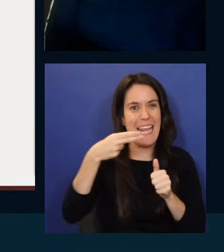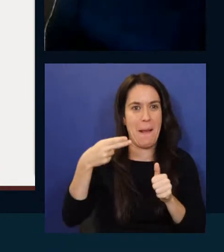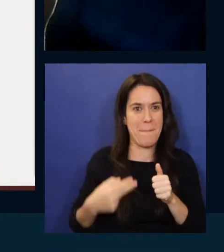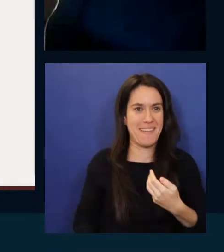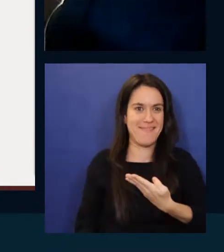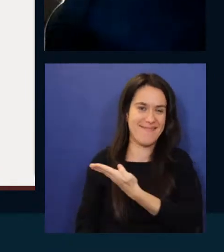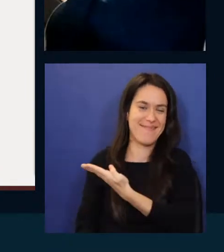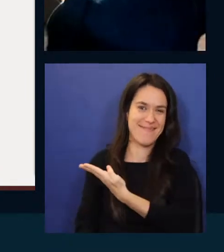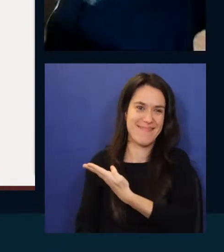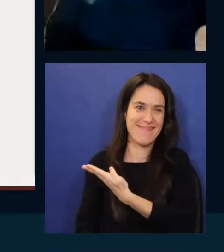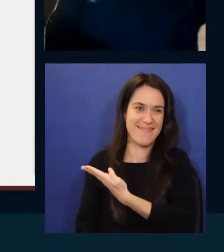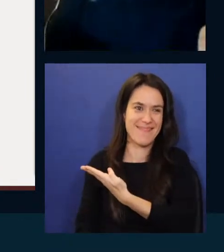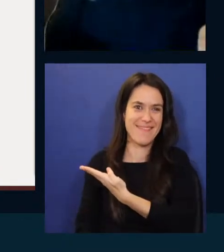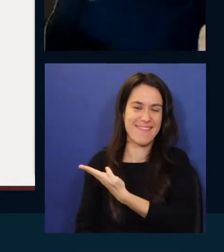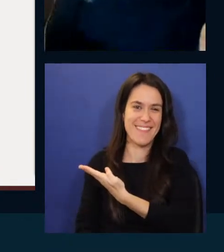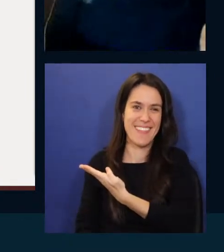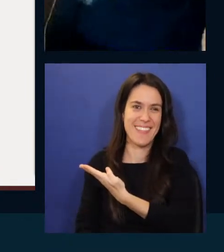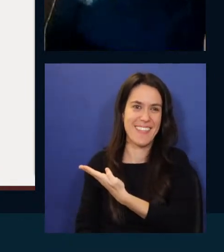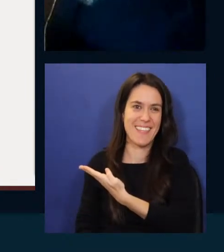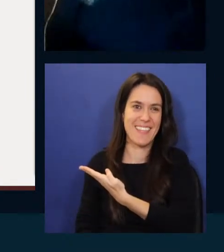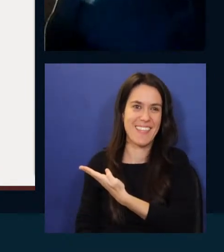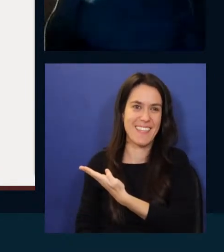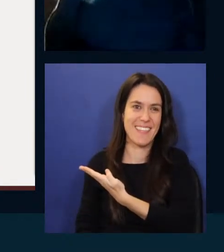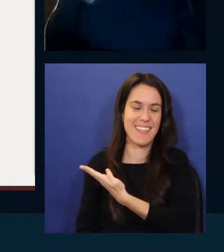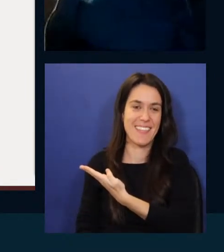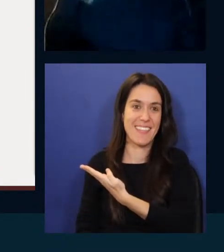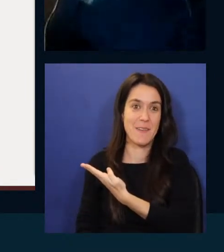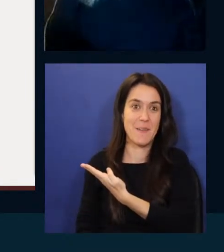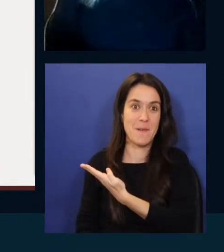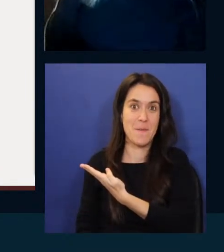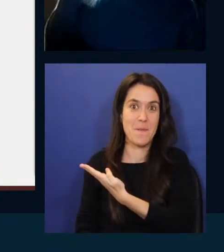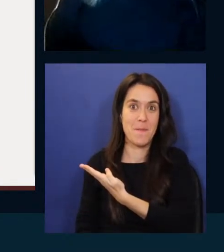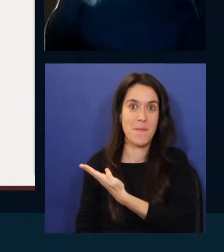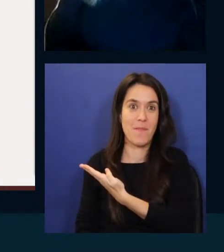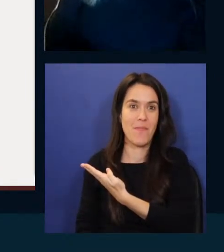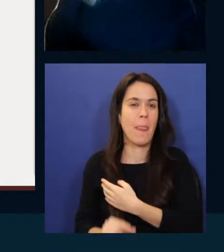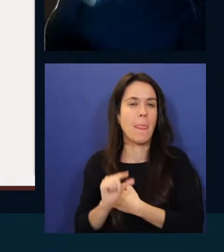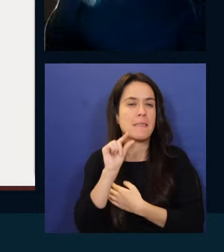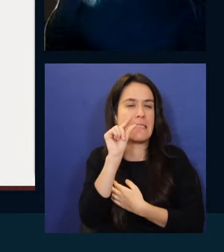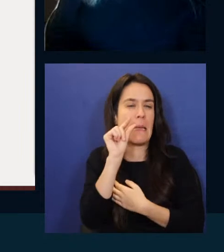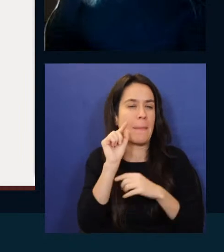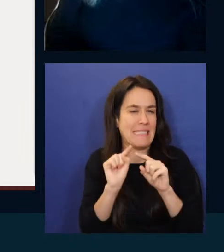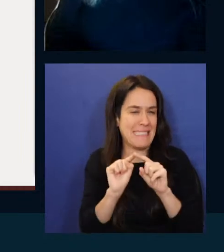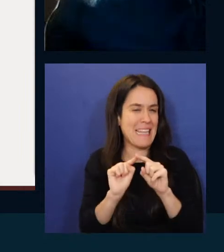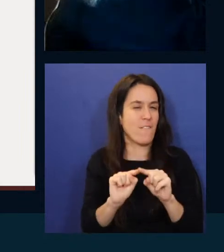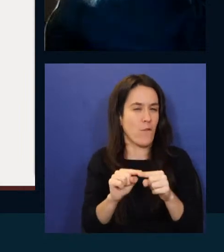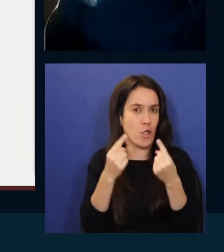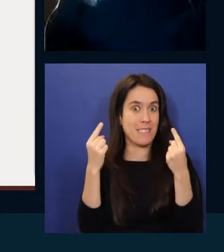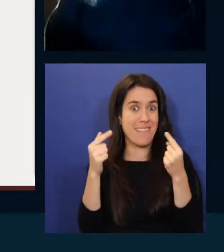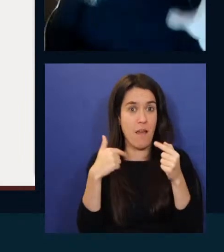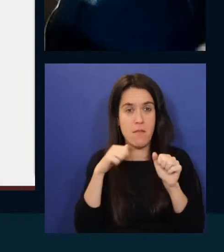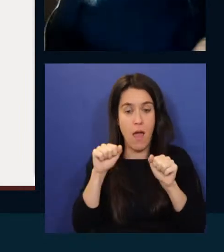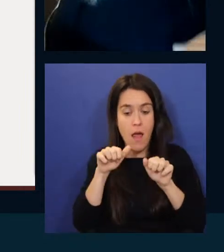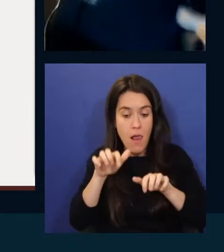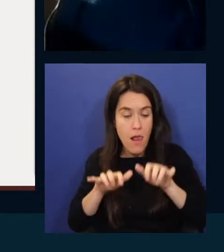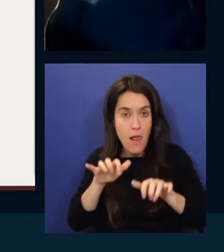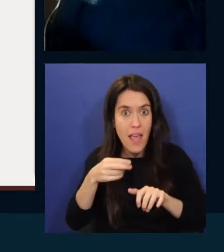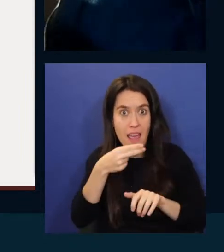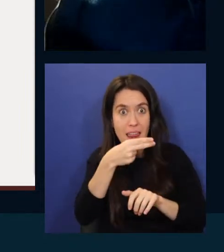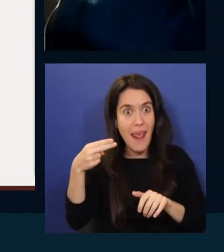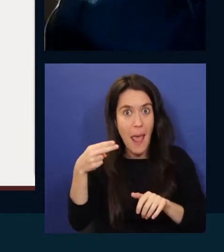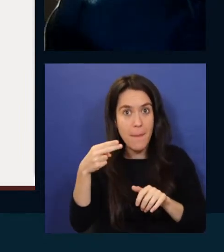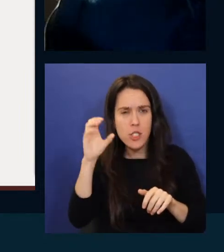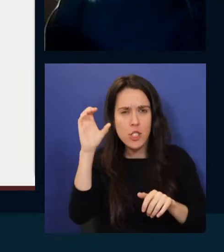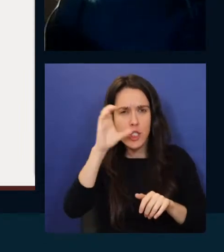And then, of course, I can go in, and this is a little bit of a different experience, actually, because here you get both the search